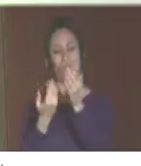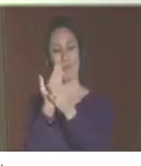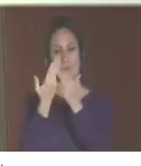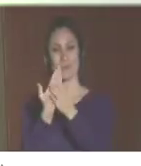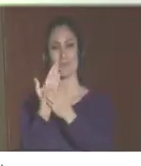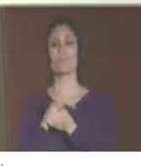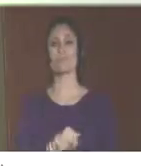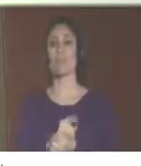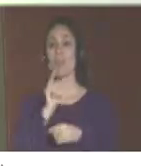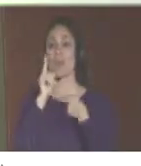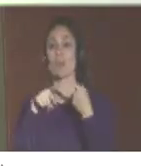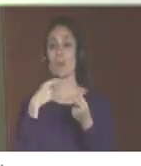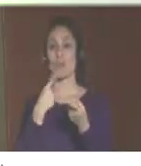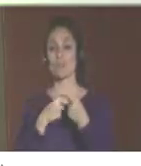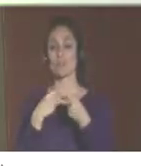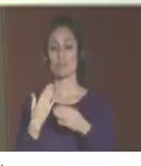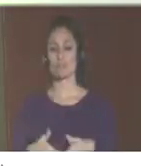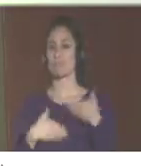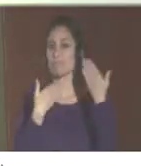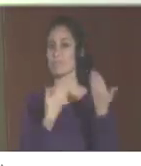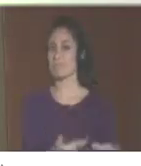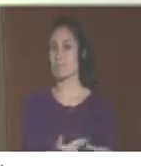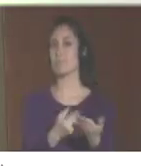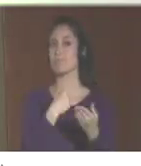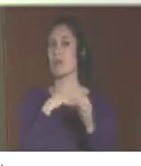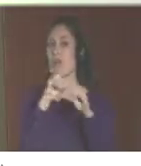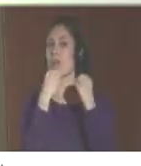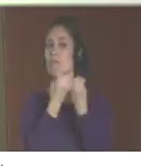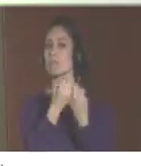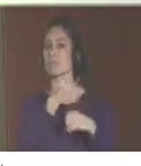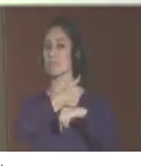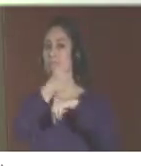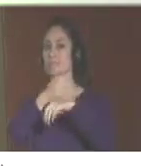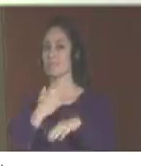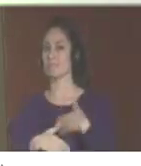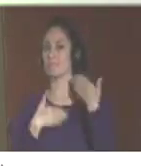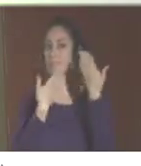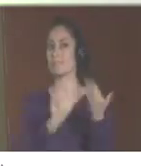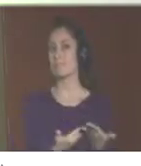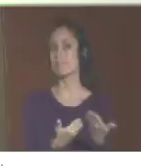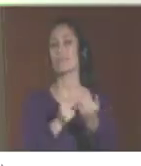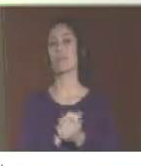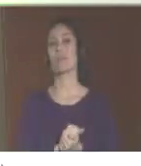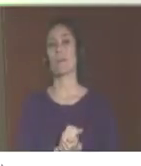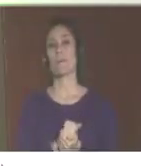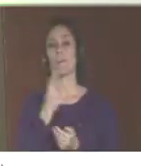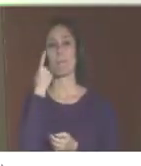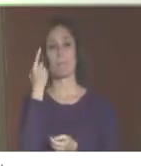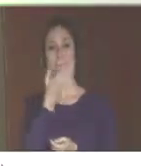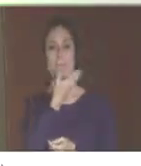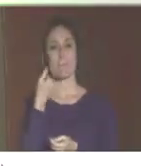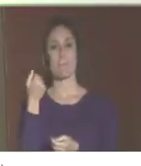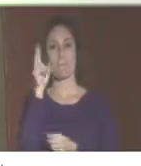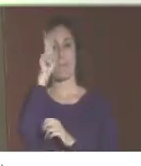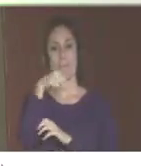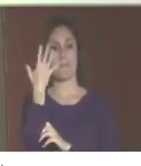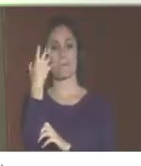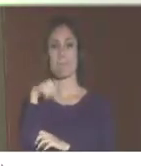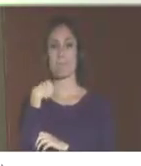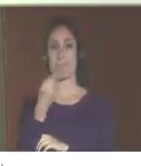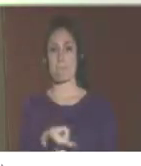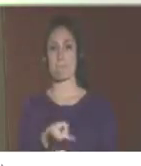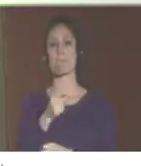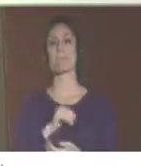cities, and to put forth to multilateral organisms and to